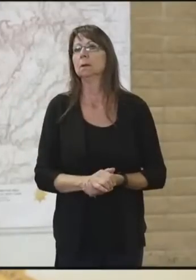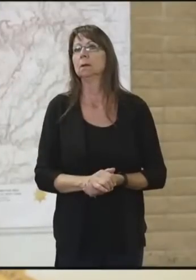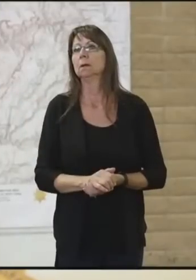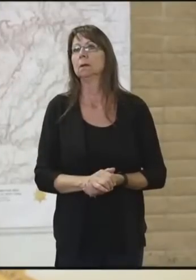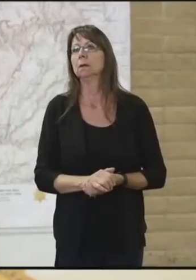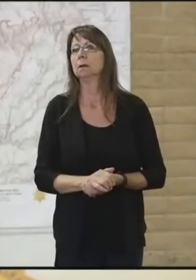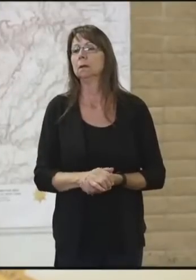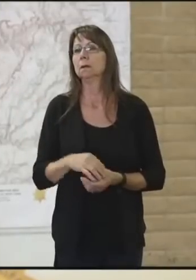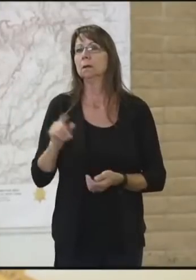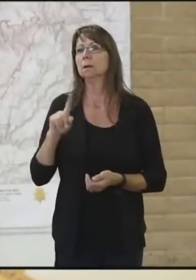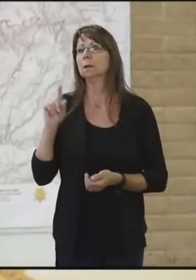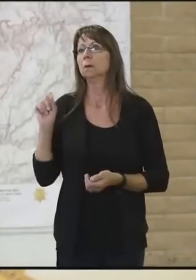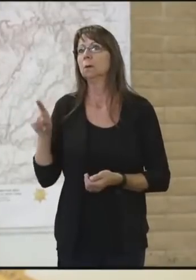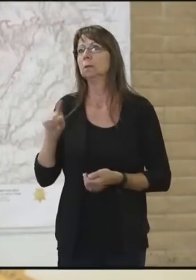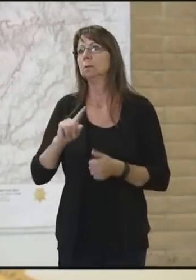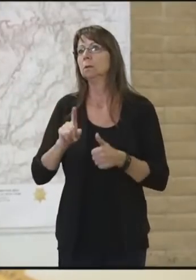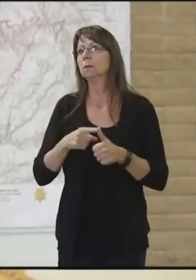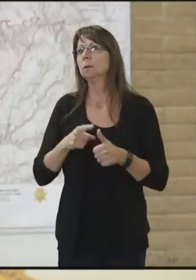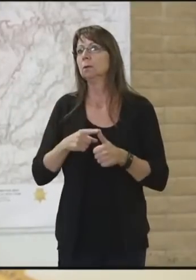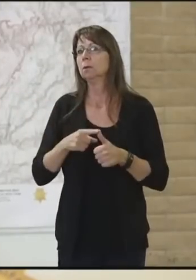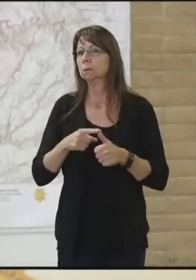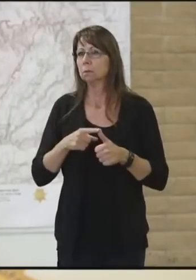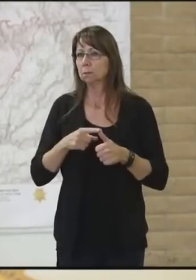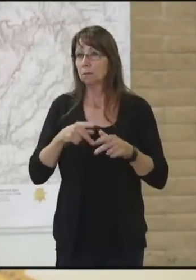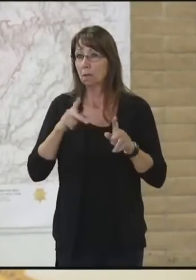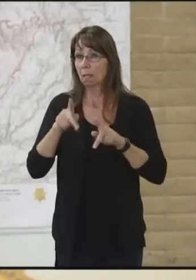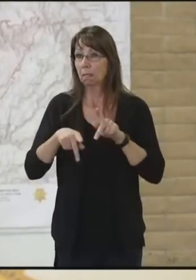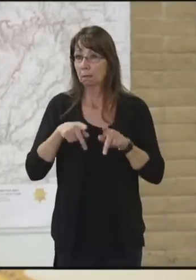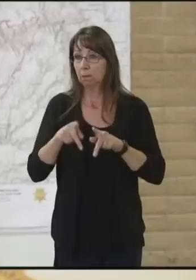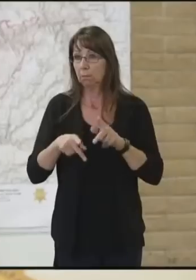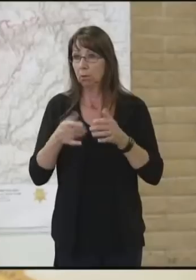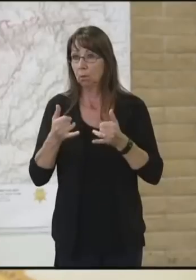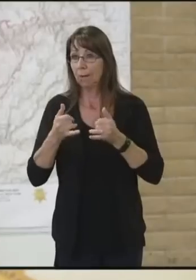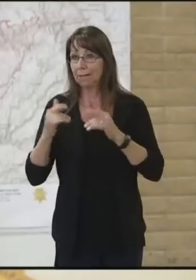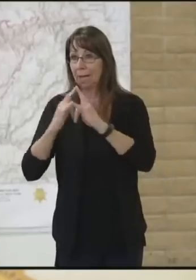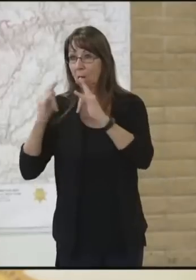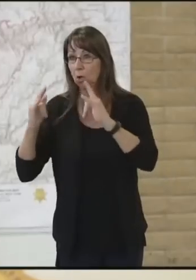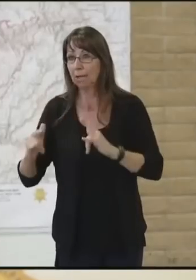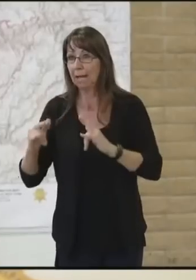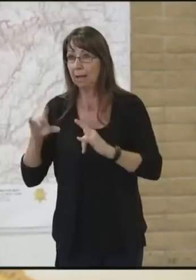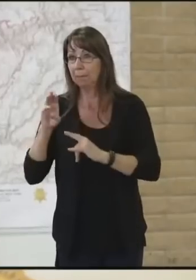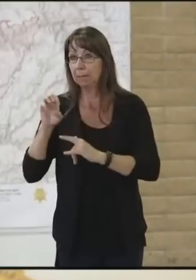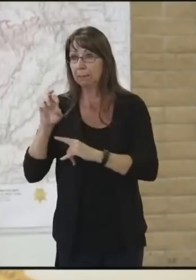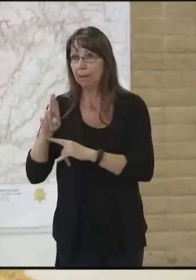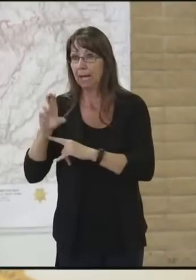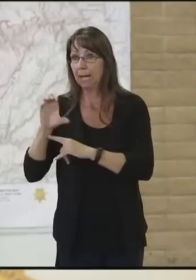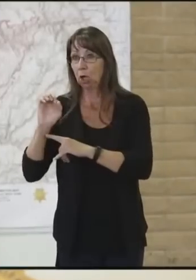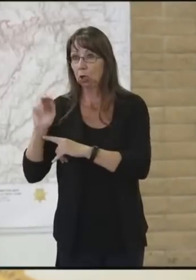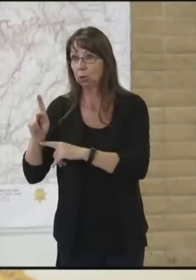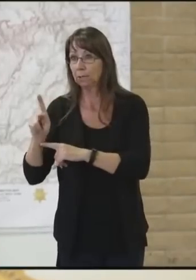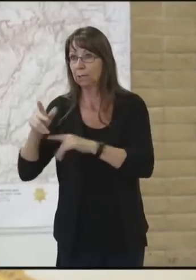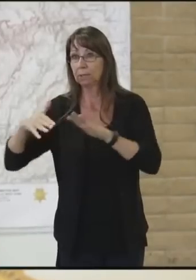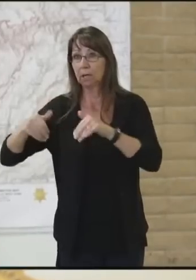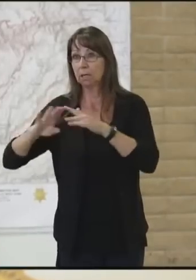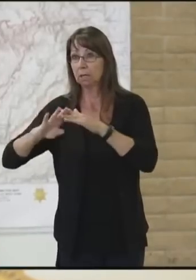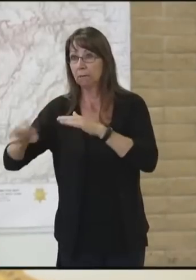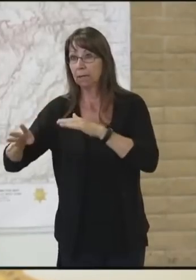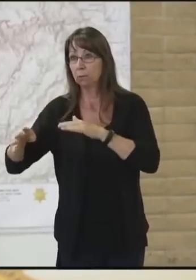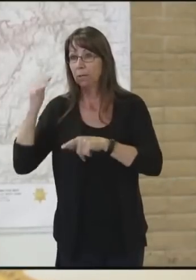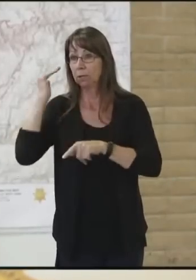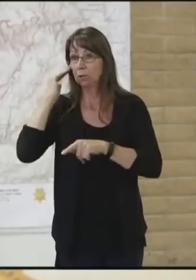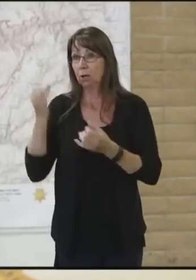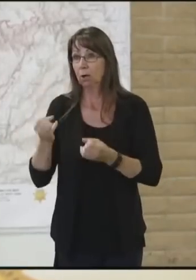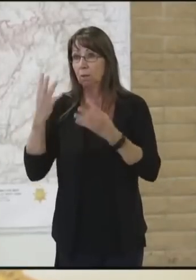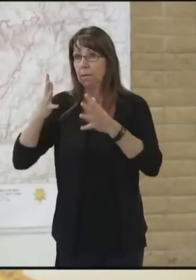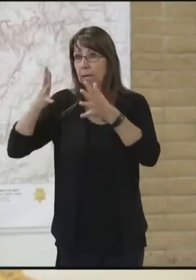Just two questions. One, of the people who are currently camping in the Berry Creek area who were not able to leave at the time, do you know how many are